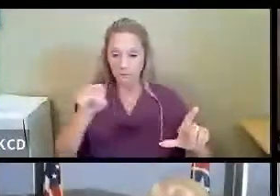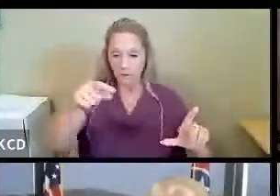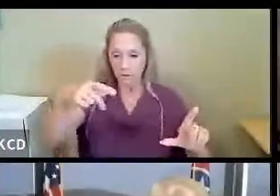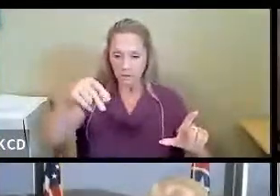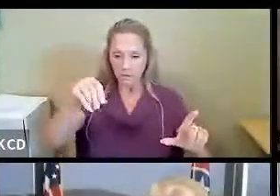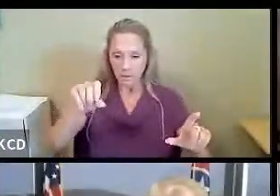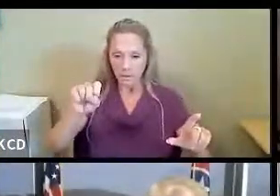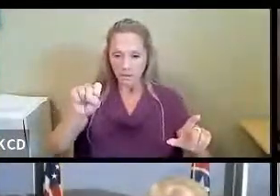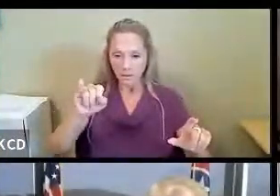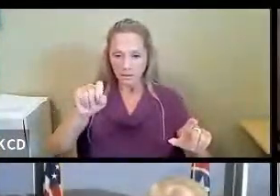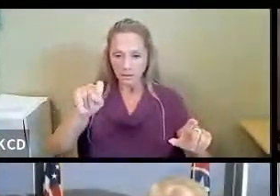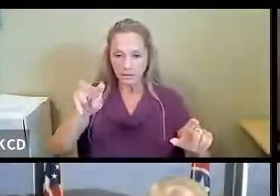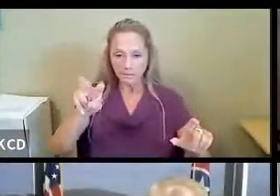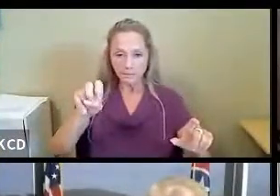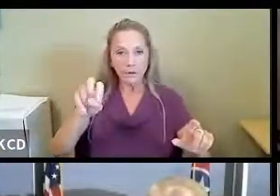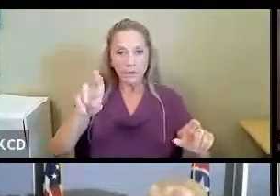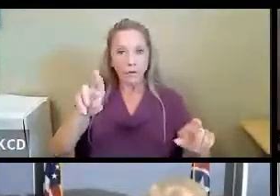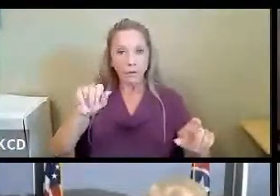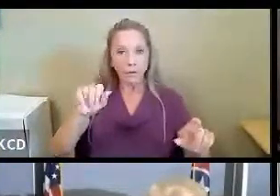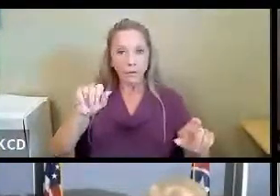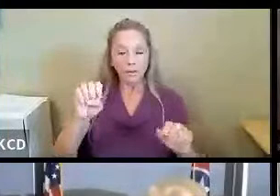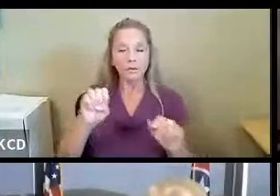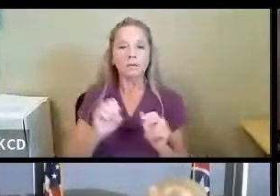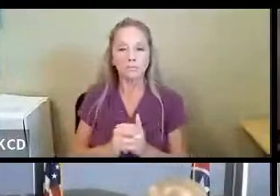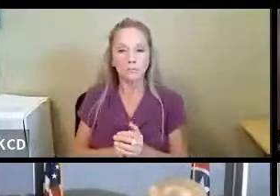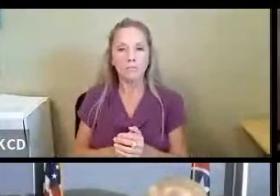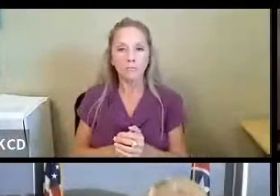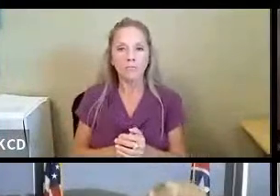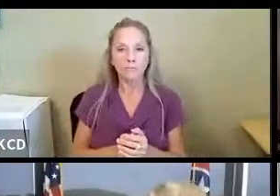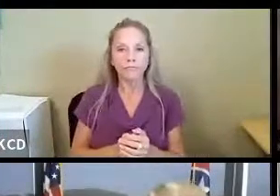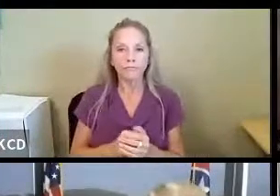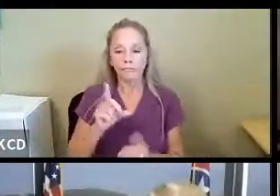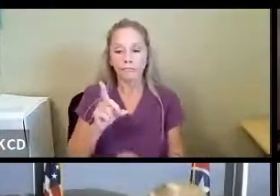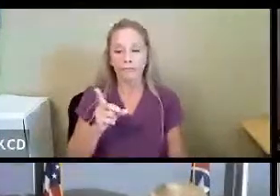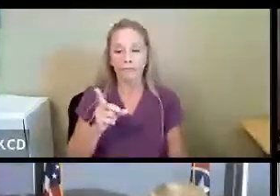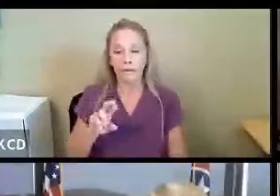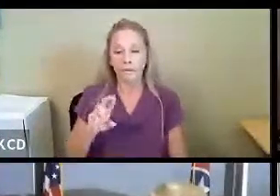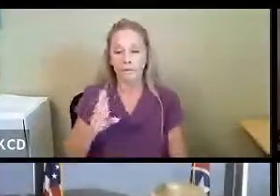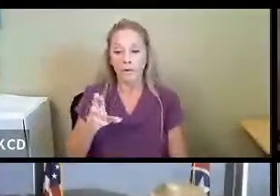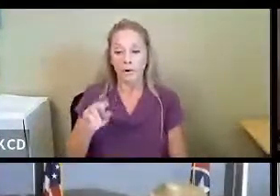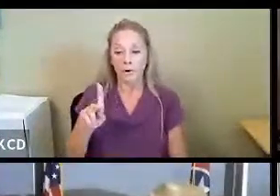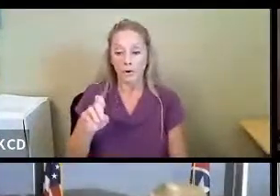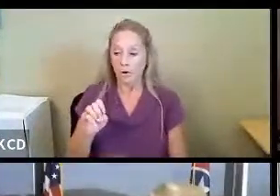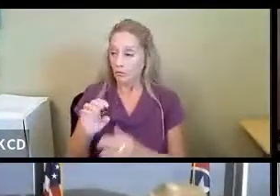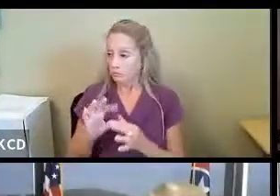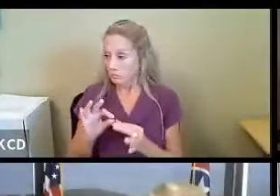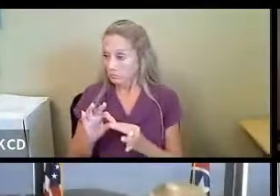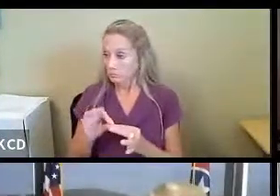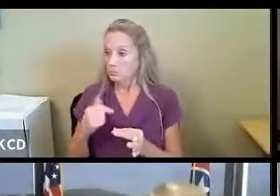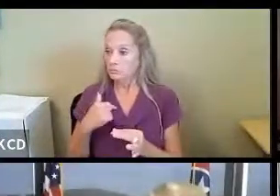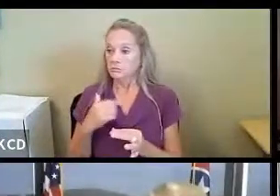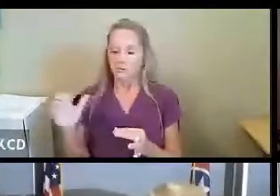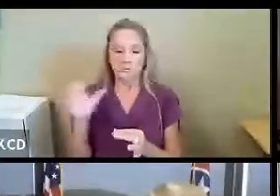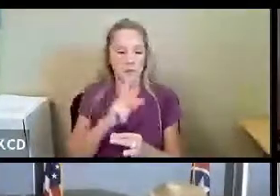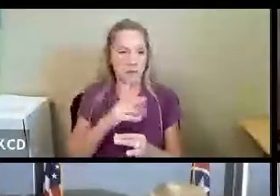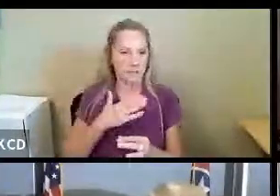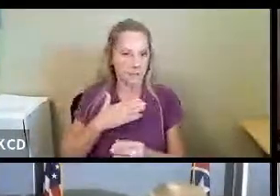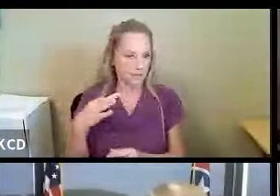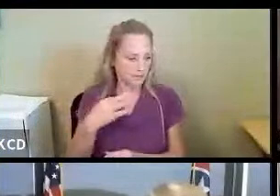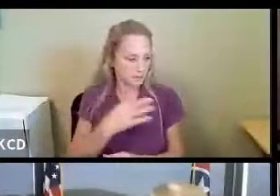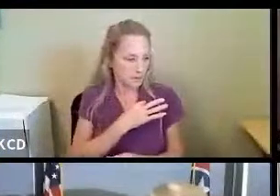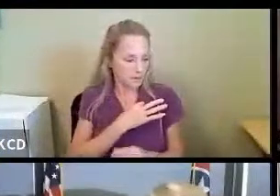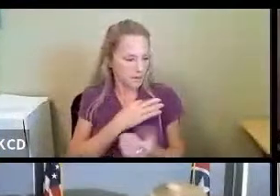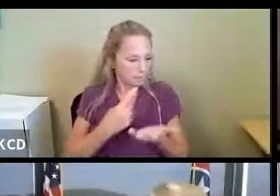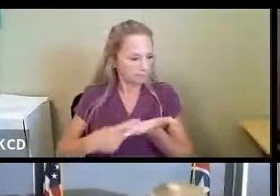positivity rate after hearing from Dr. Burks, I came back to my staff, and we are